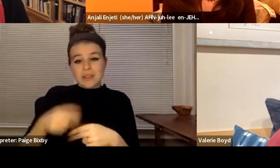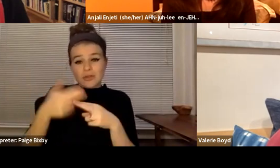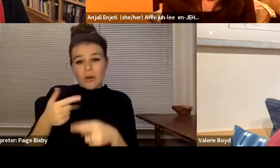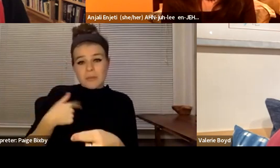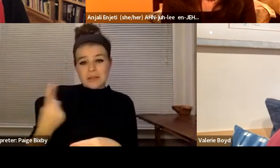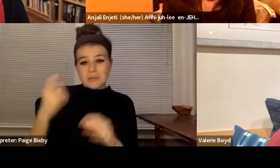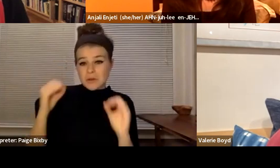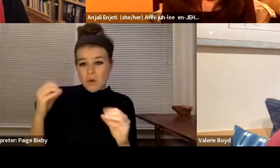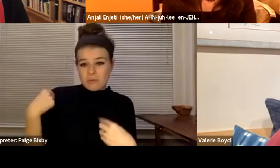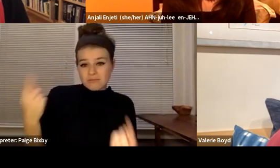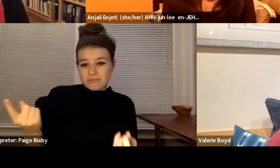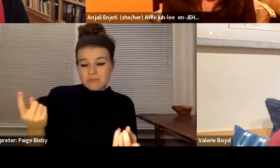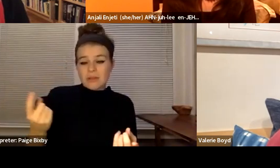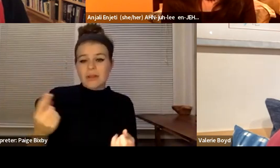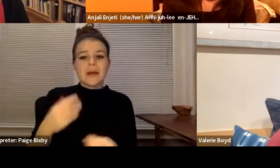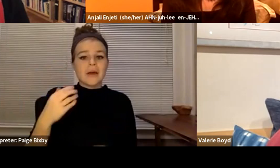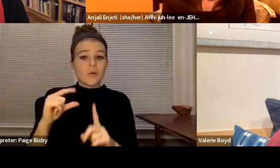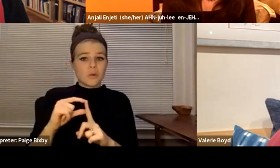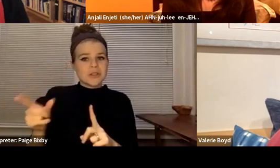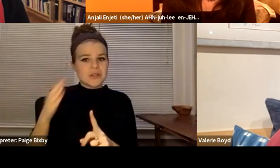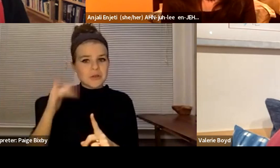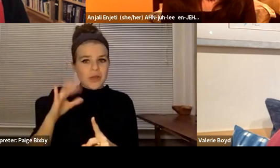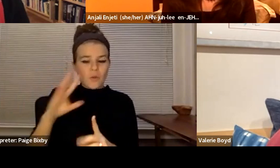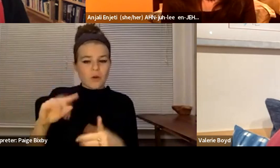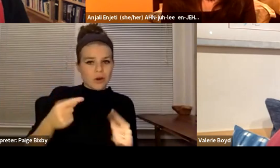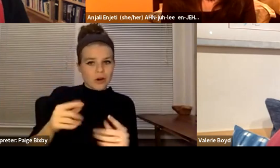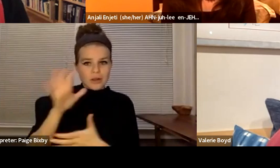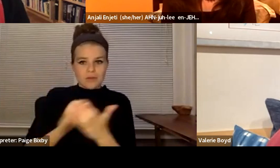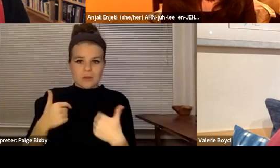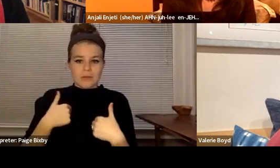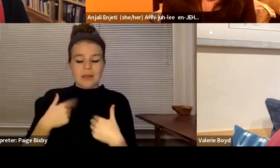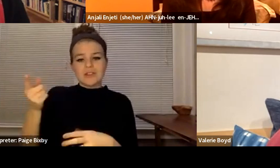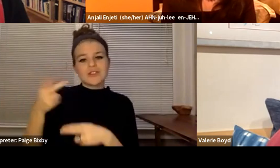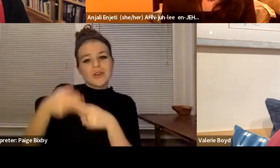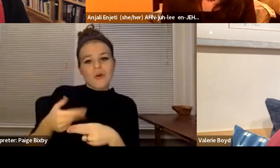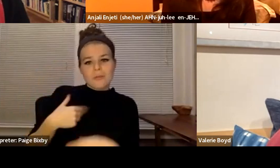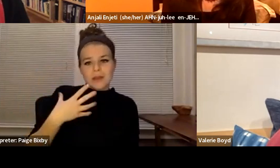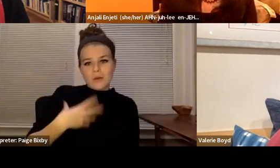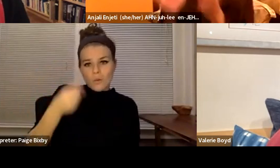had, a word she knew would hurt and confuse me. She called me white.